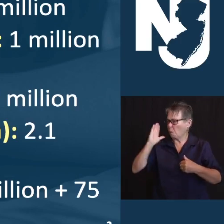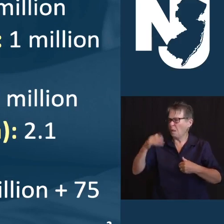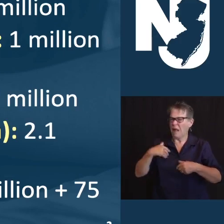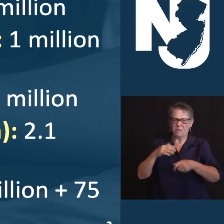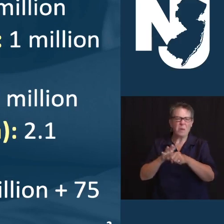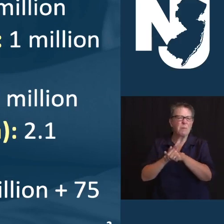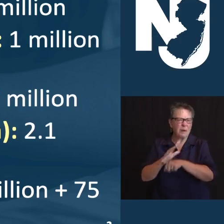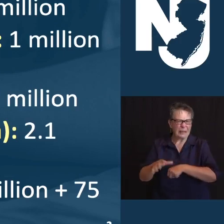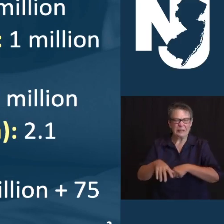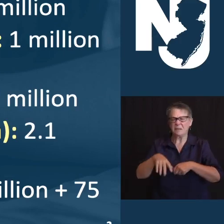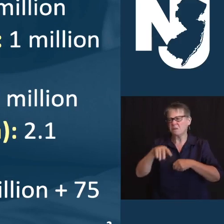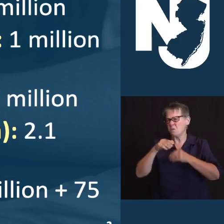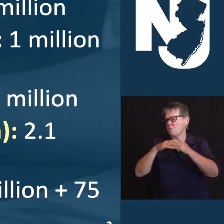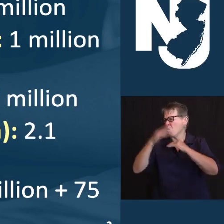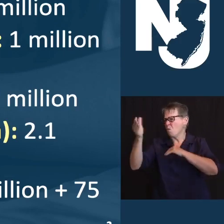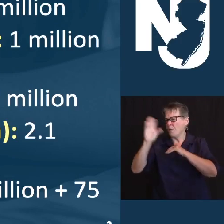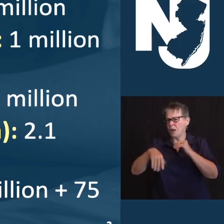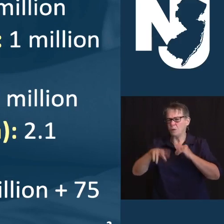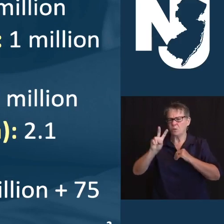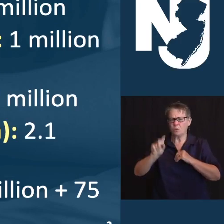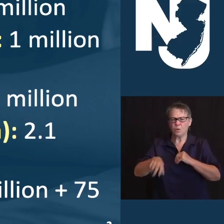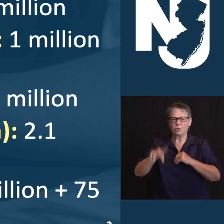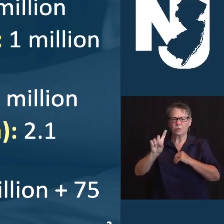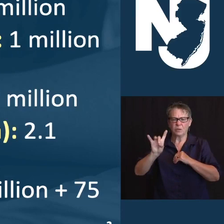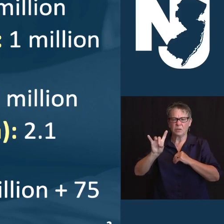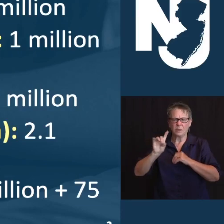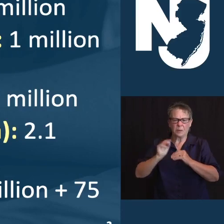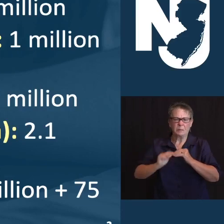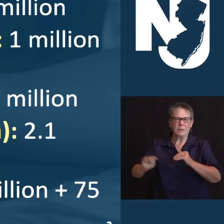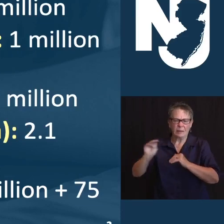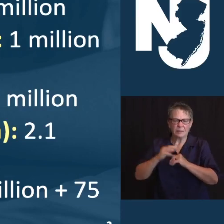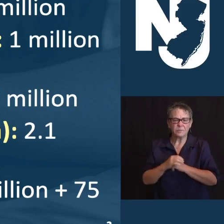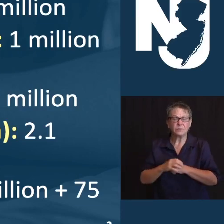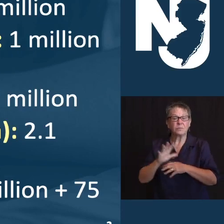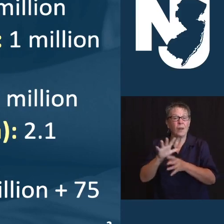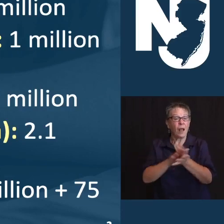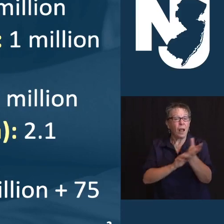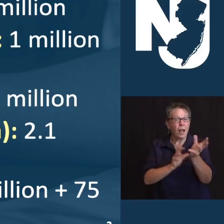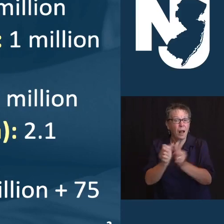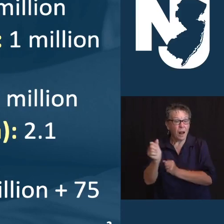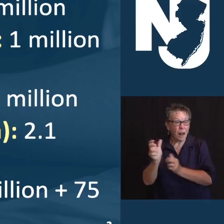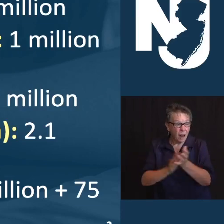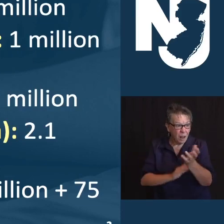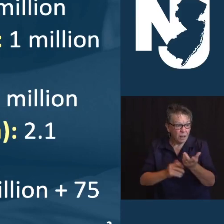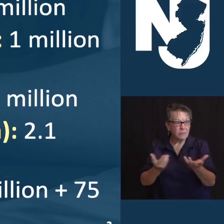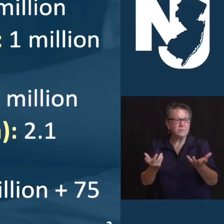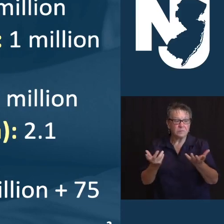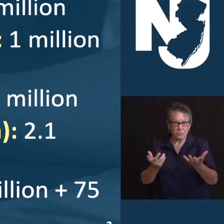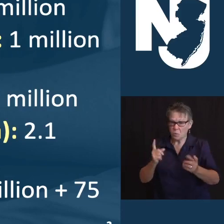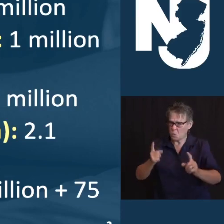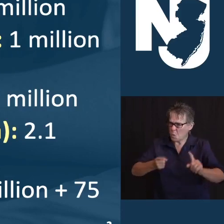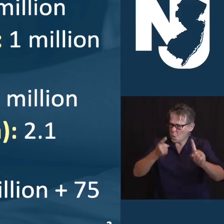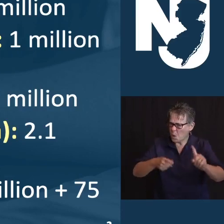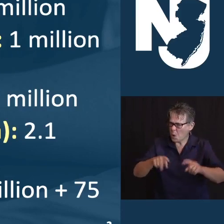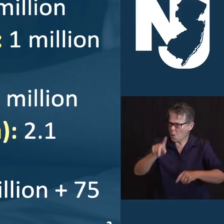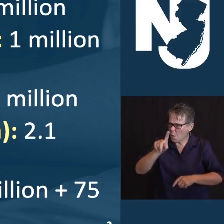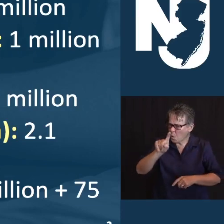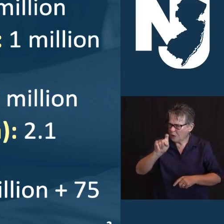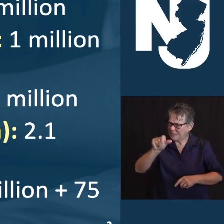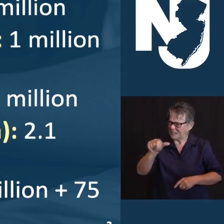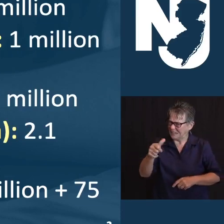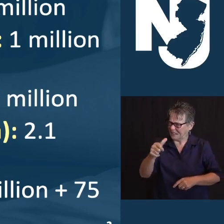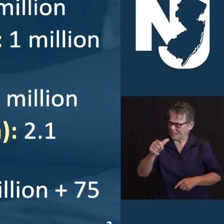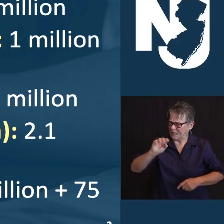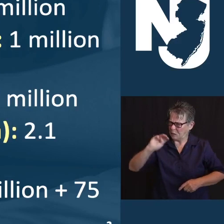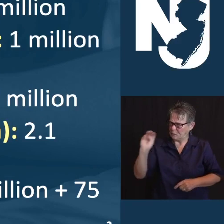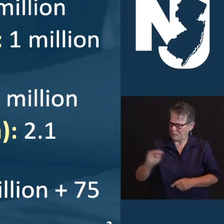of 110 million gloves. Our warehouse currently has 1.9 million, but an